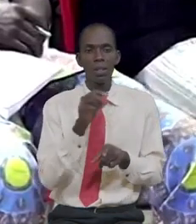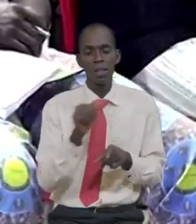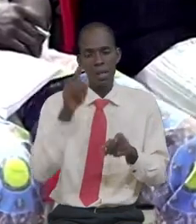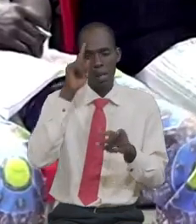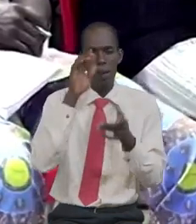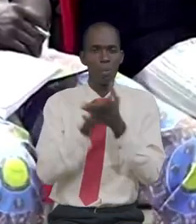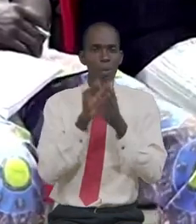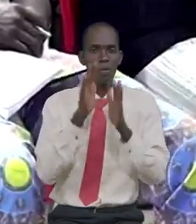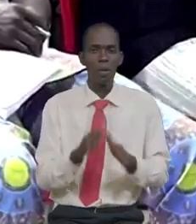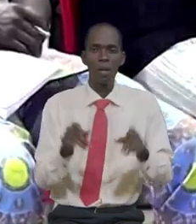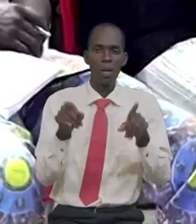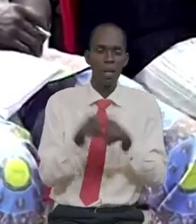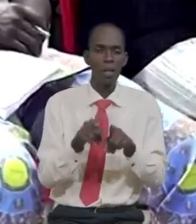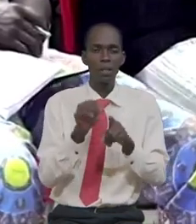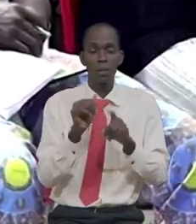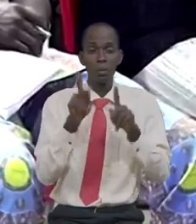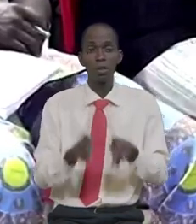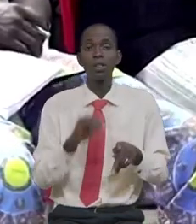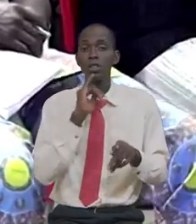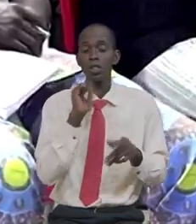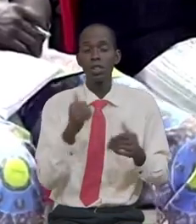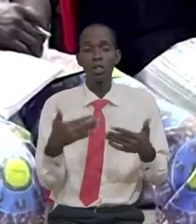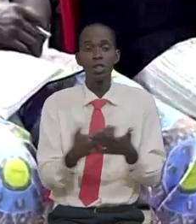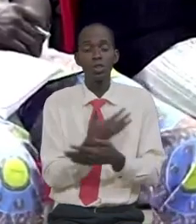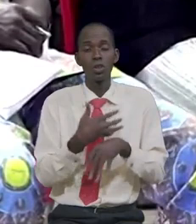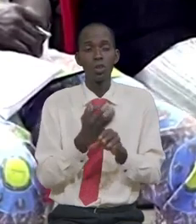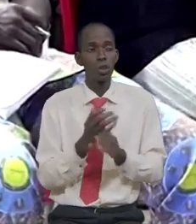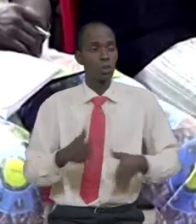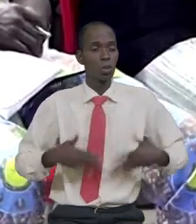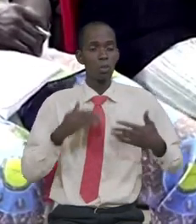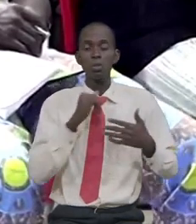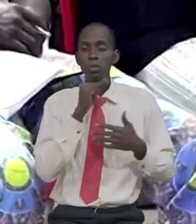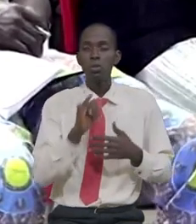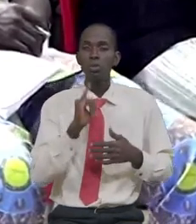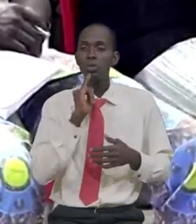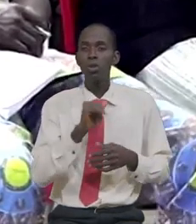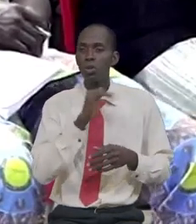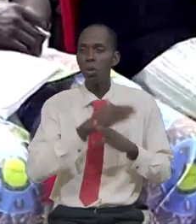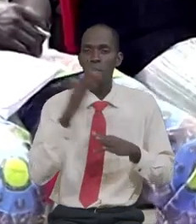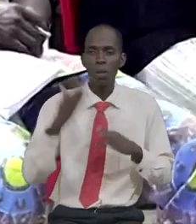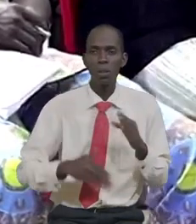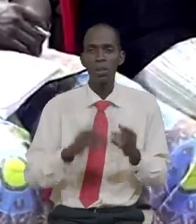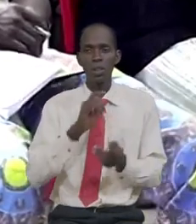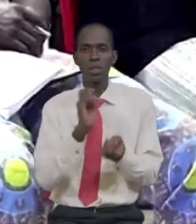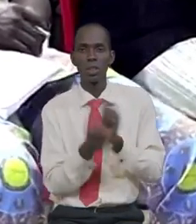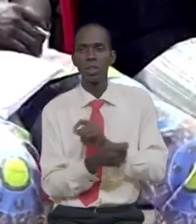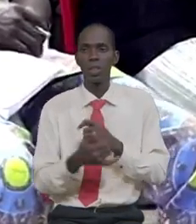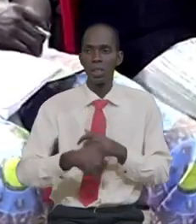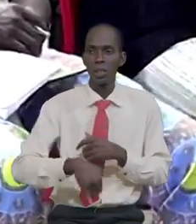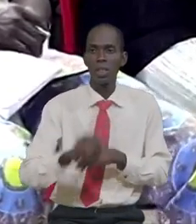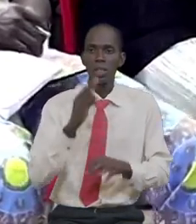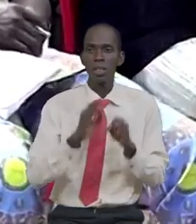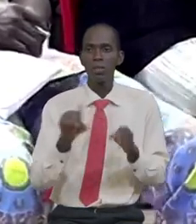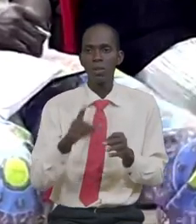believer, as a person is a new creature and his life is totally turned around, yet if any man suffers as a